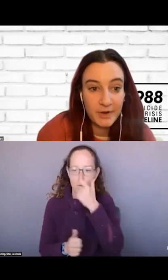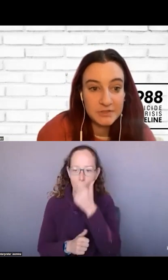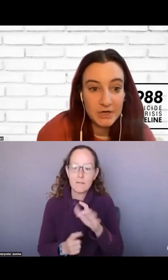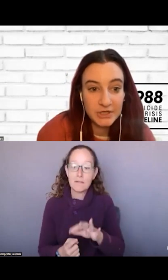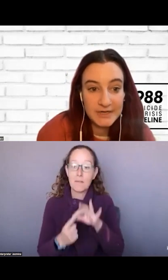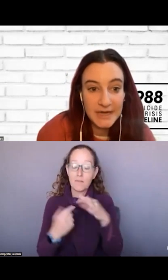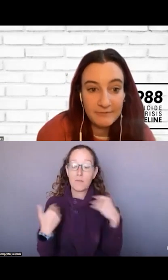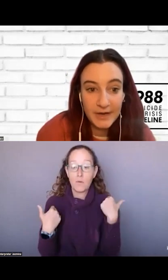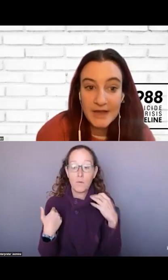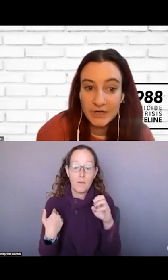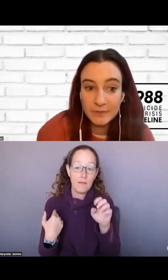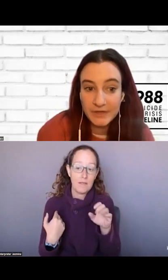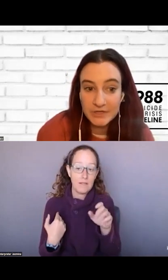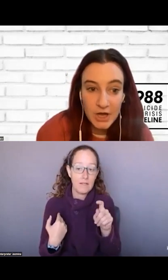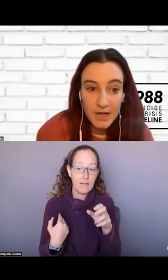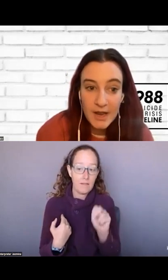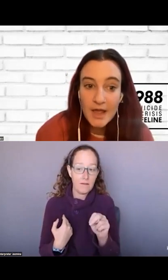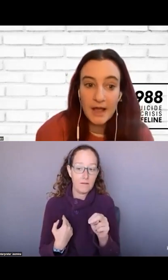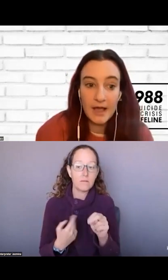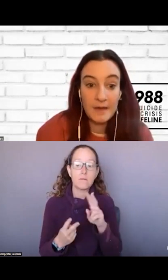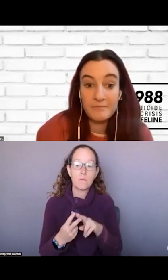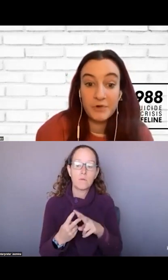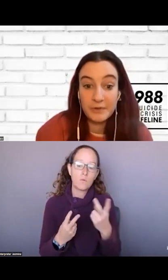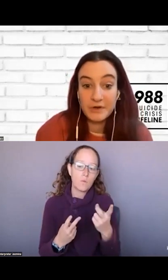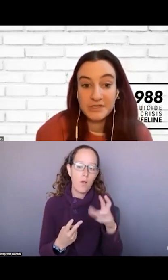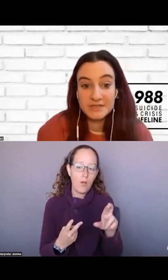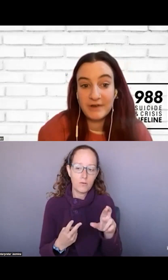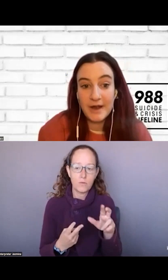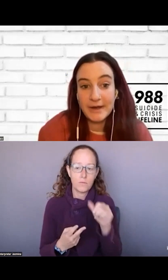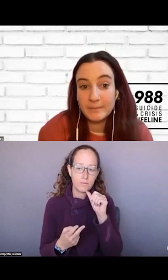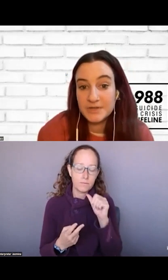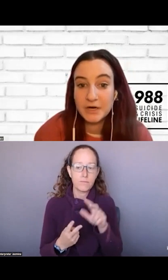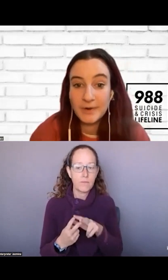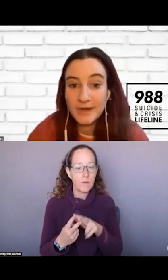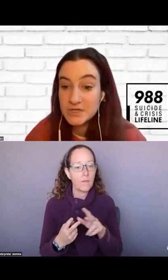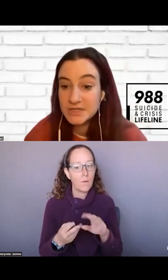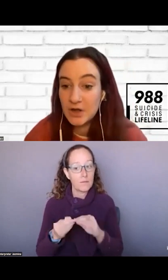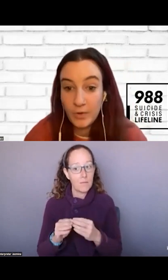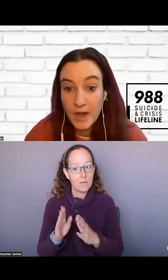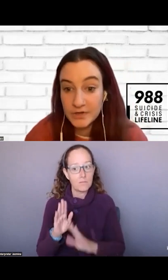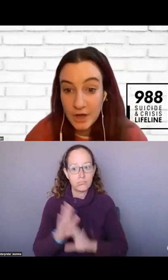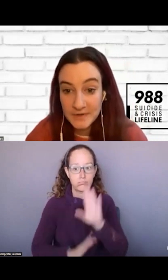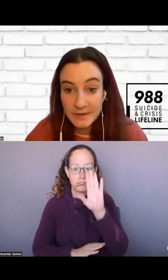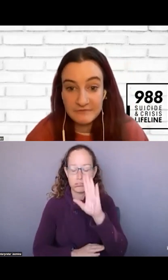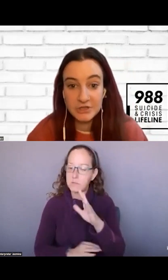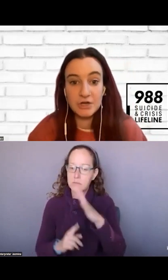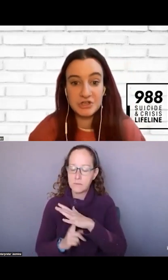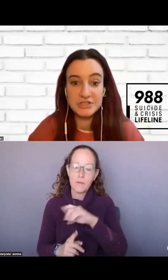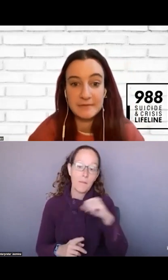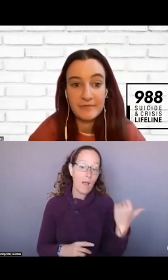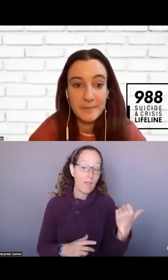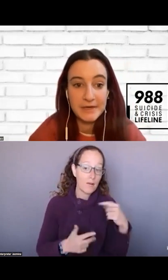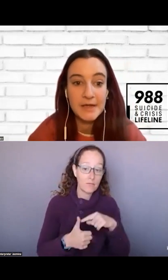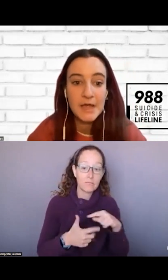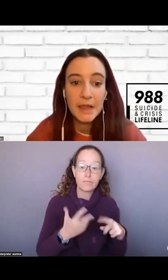edition with Dr. Anita Everett and Dr. Belina Shaw, really reaching some very high numbers here. But here are just a couple other topics that we've touched on just to